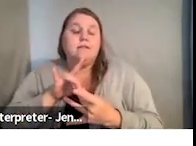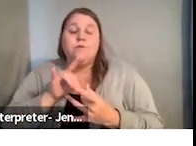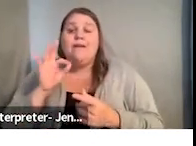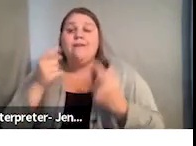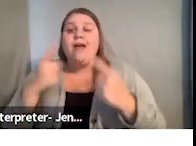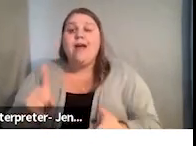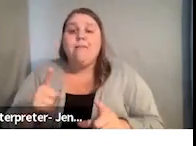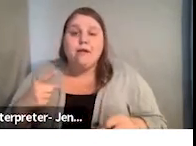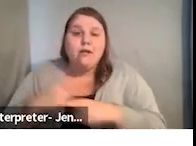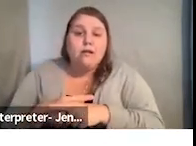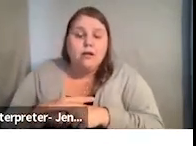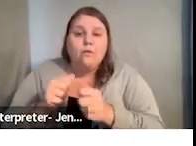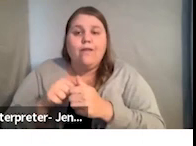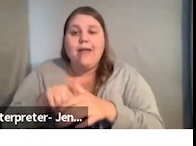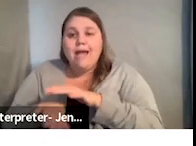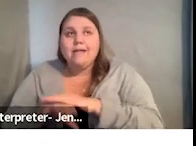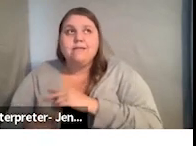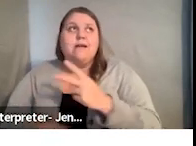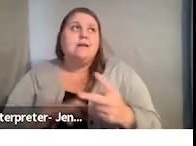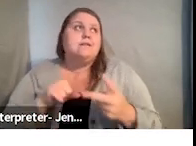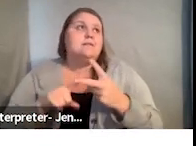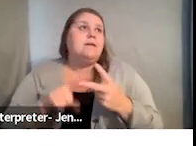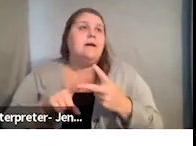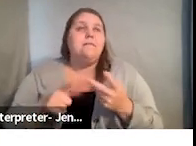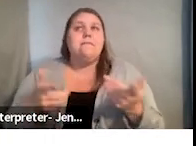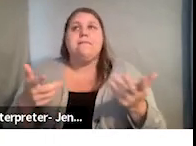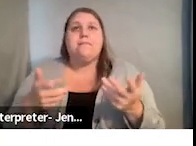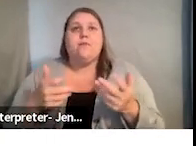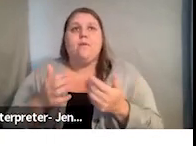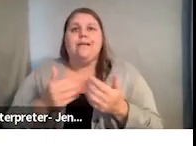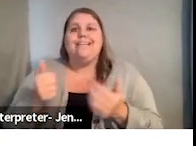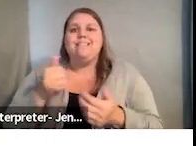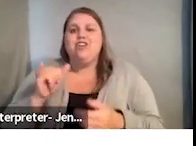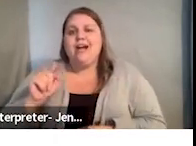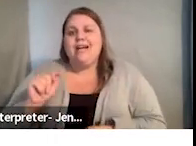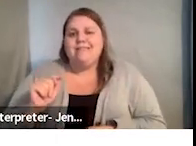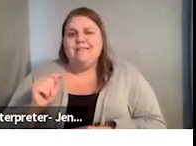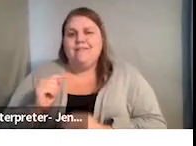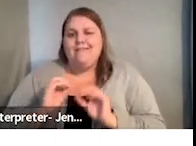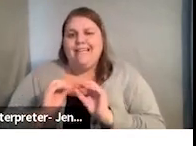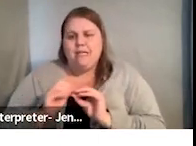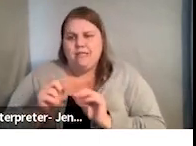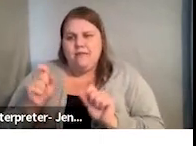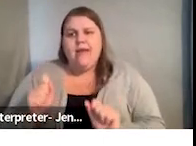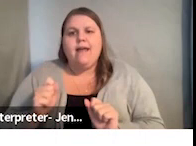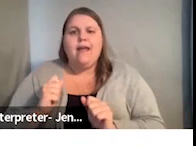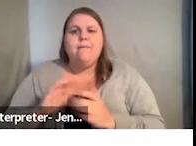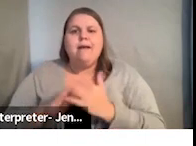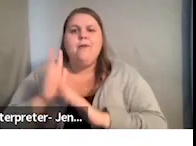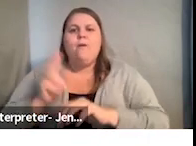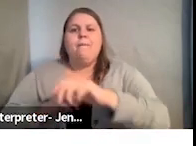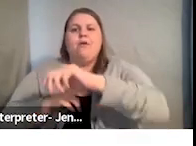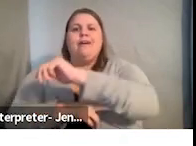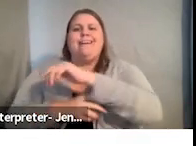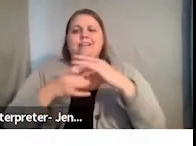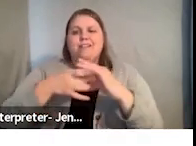with access or some of the easier IT fixes. So they can be kind of the bridge. Anything Ohio